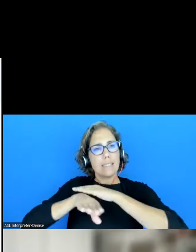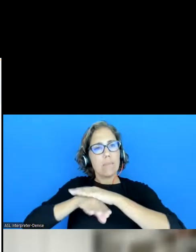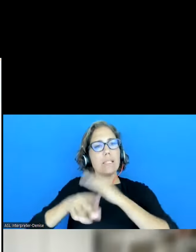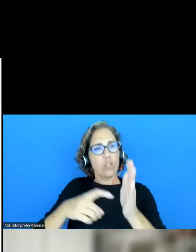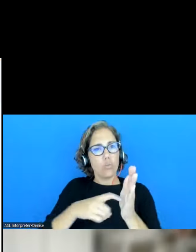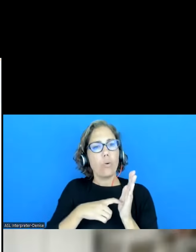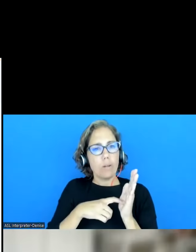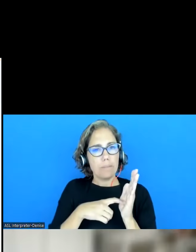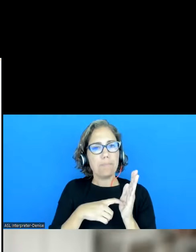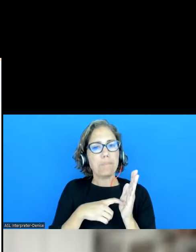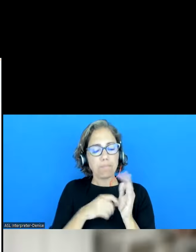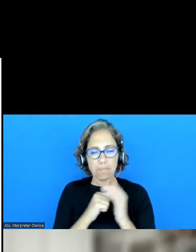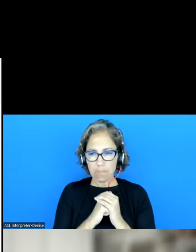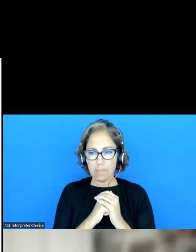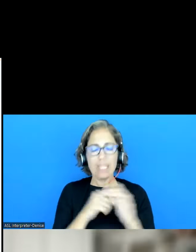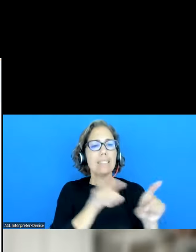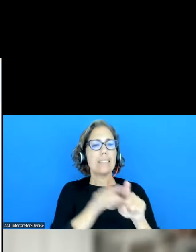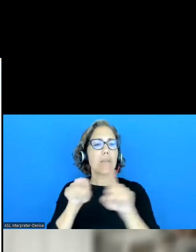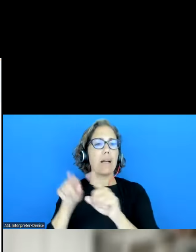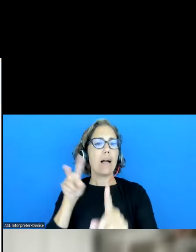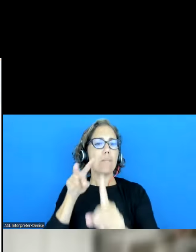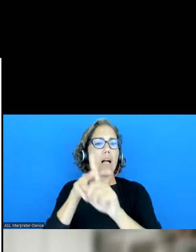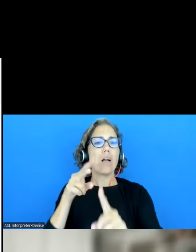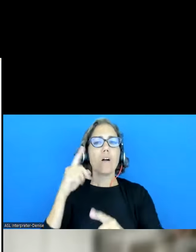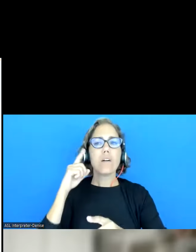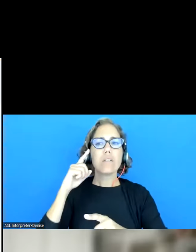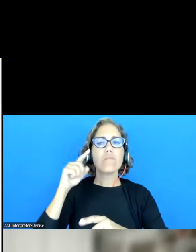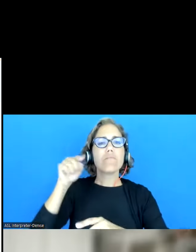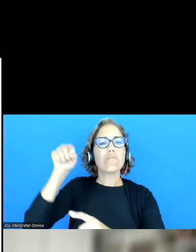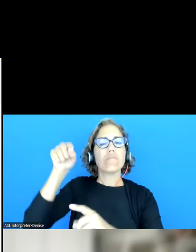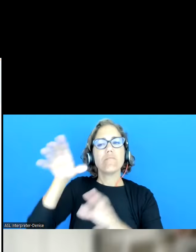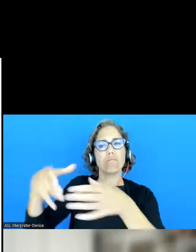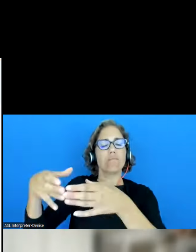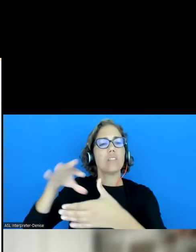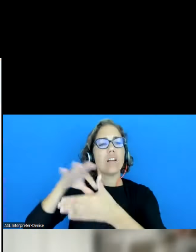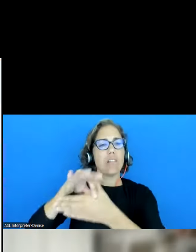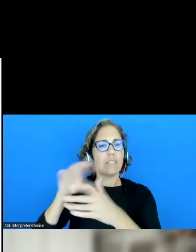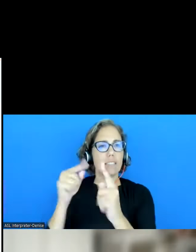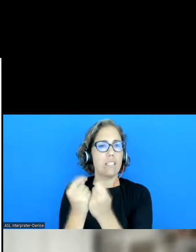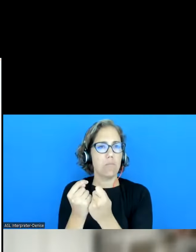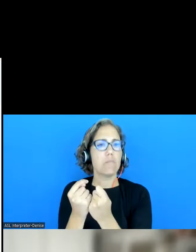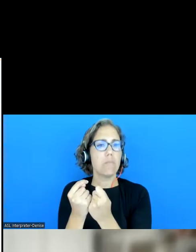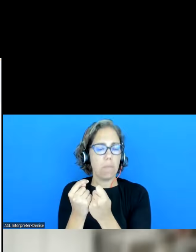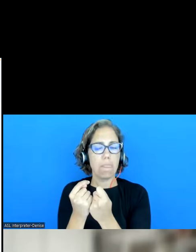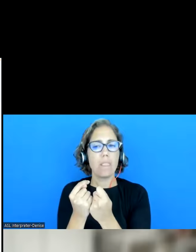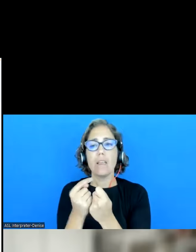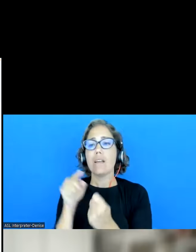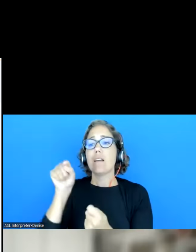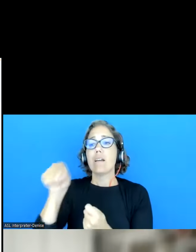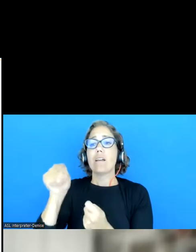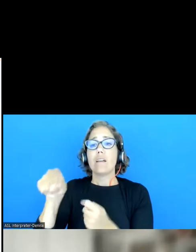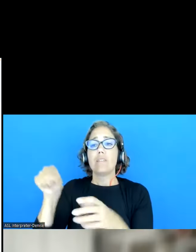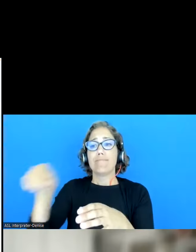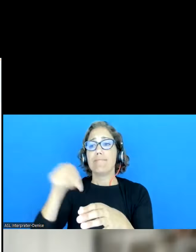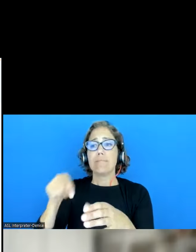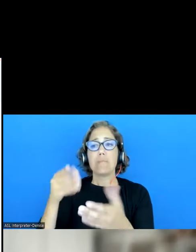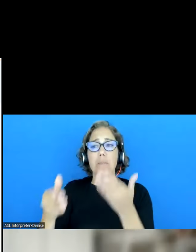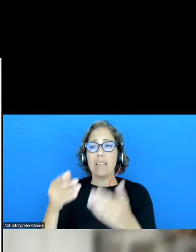The same applies with the content team. The content team might not be able to